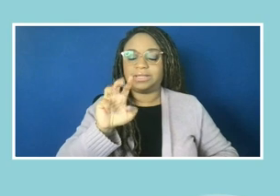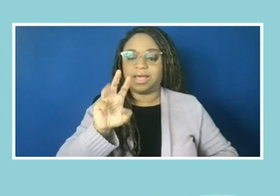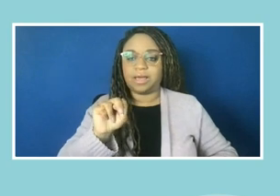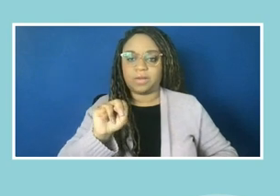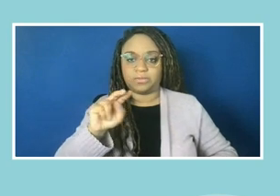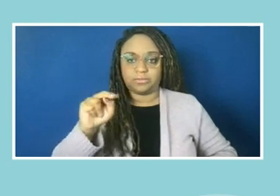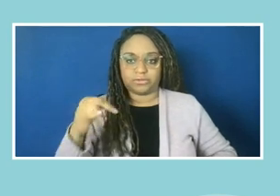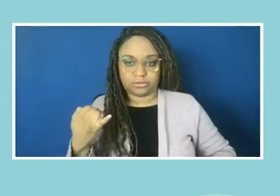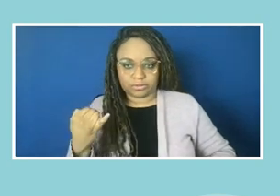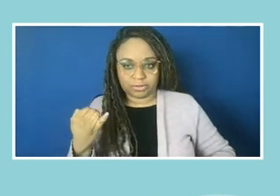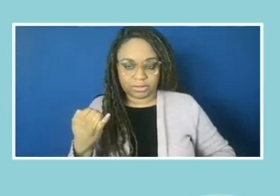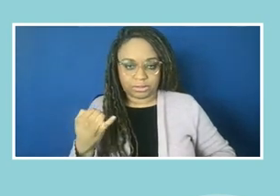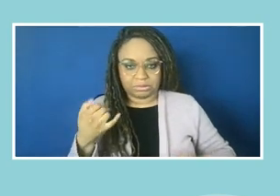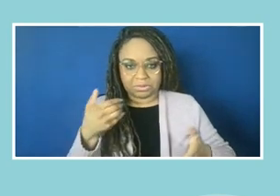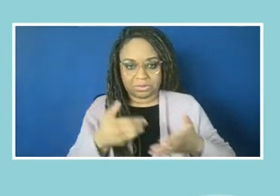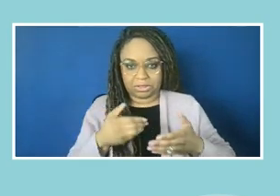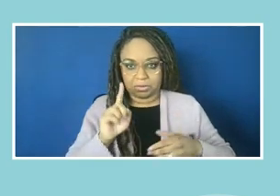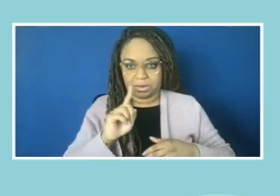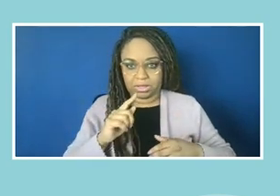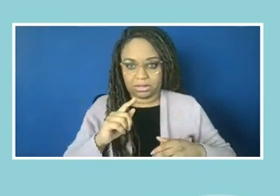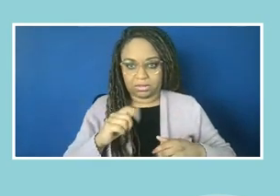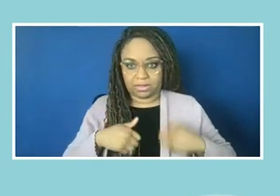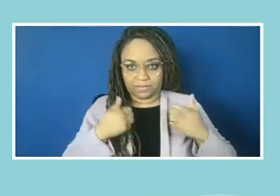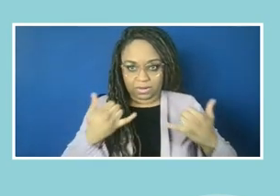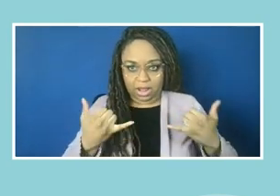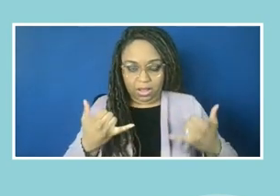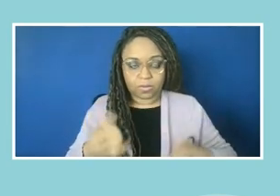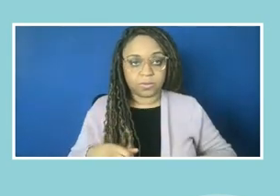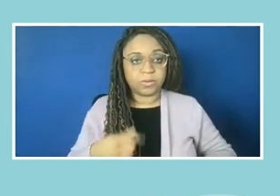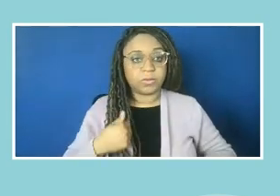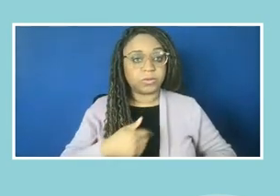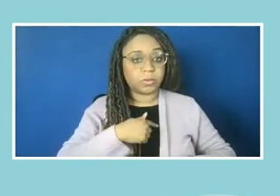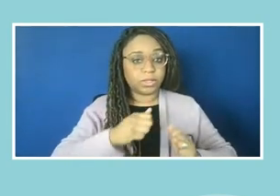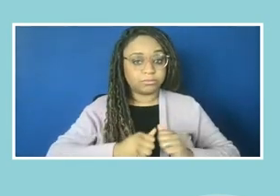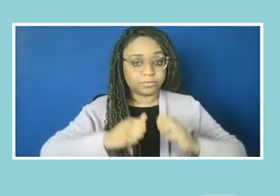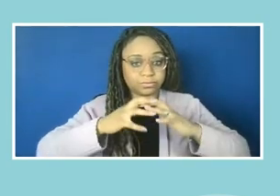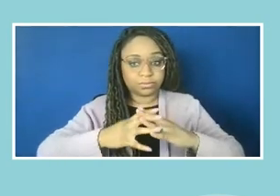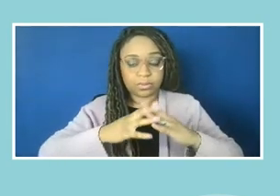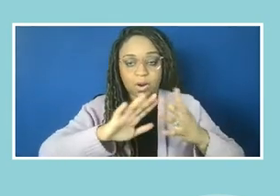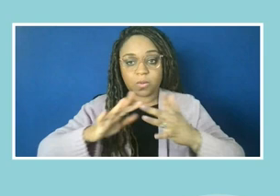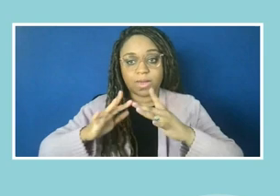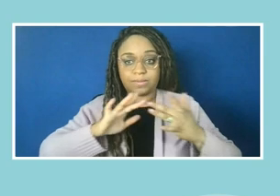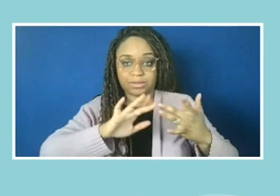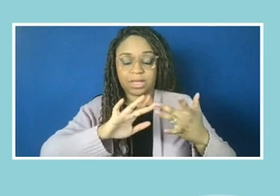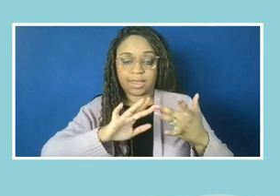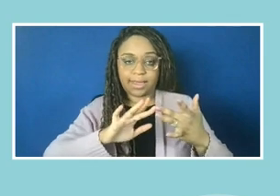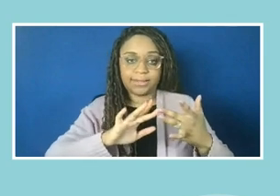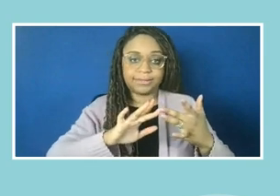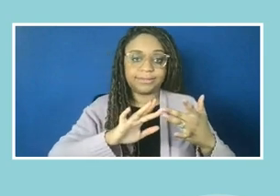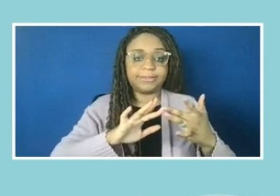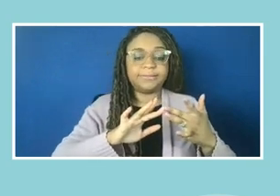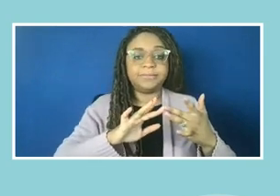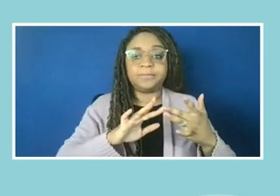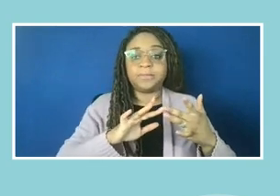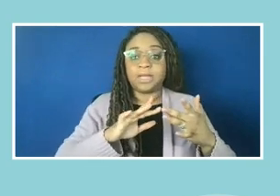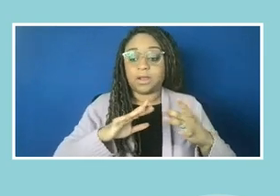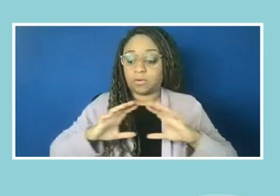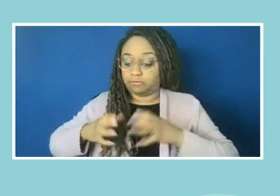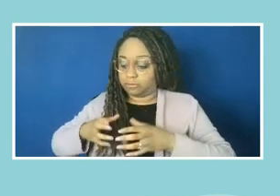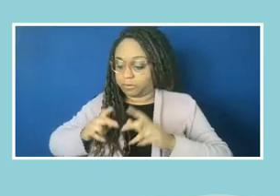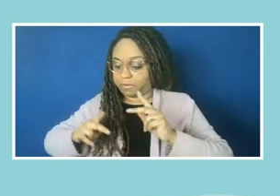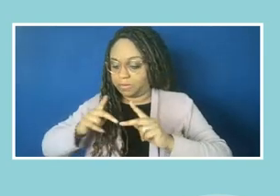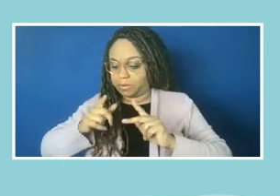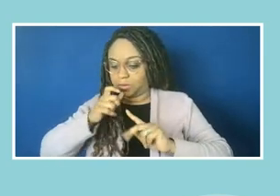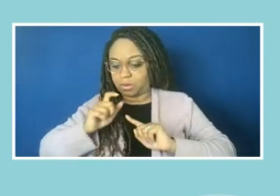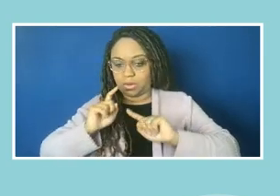We started a website, and the coalition of people that were going out to oppose that conference,